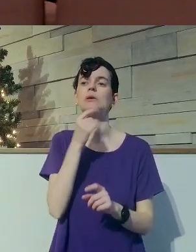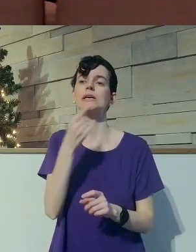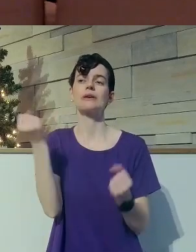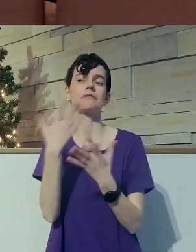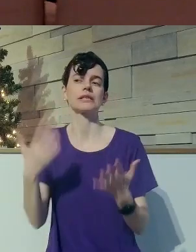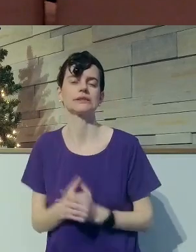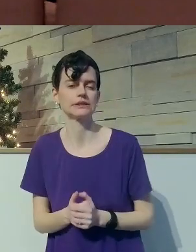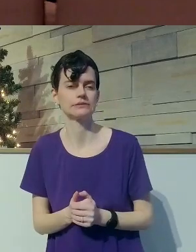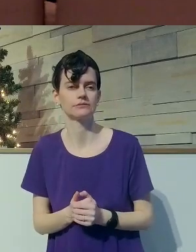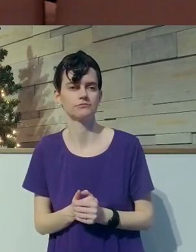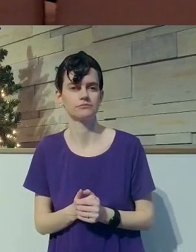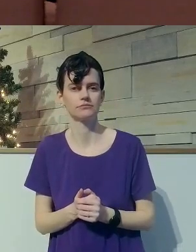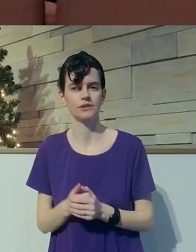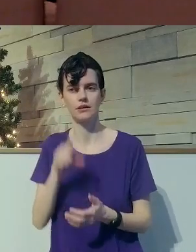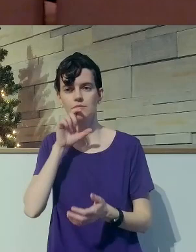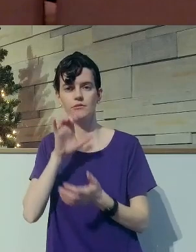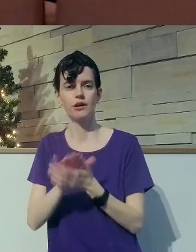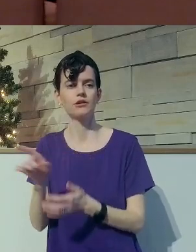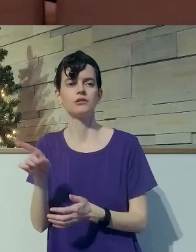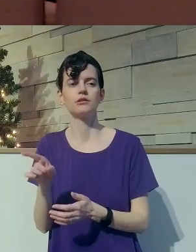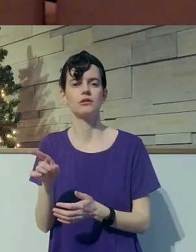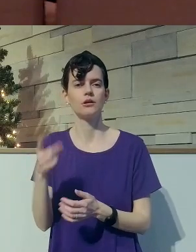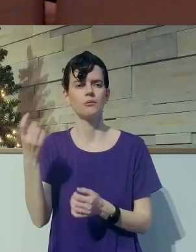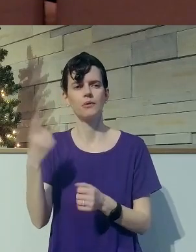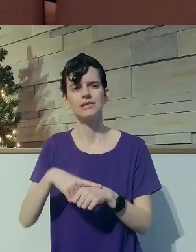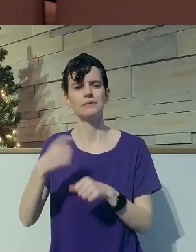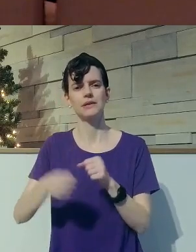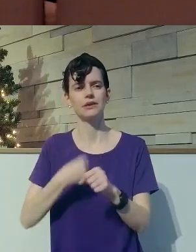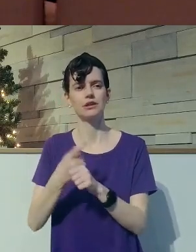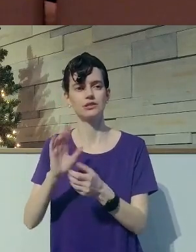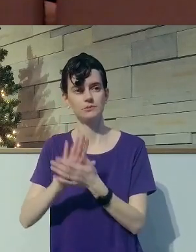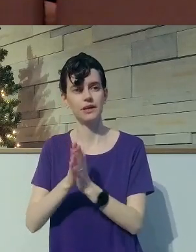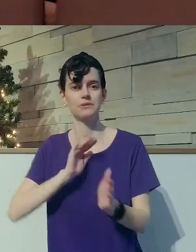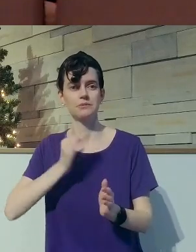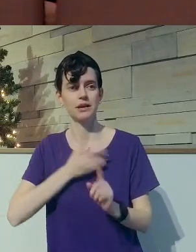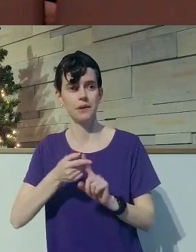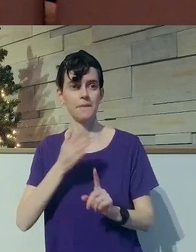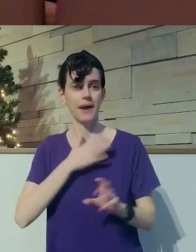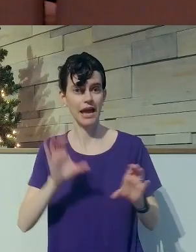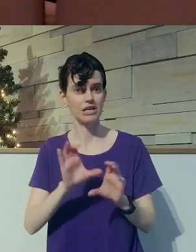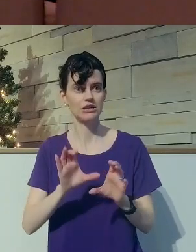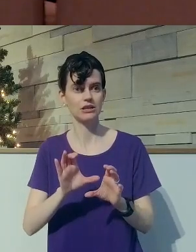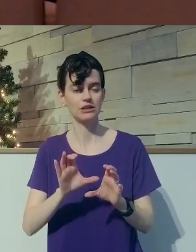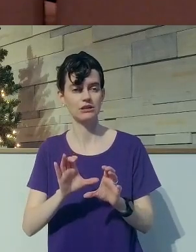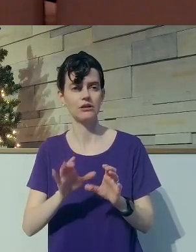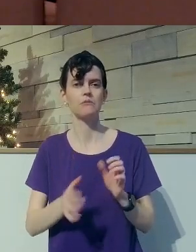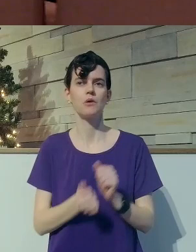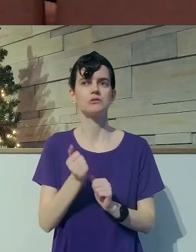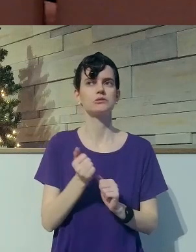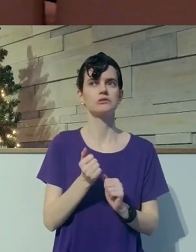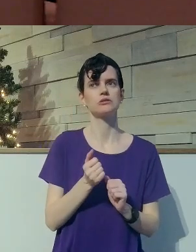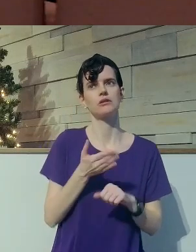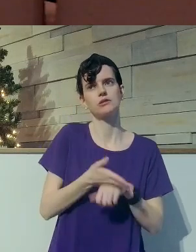right? And, you know, Kathy, the once every other year that she may get upset about what I do, you know, and she gets over most of those,